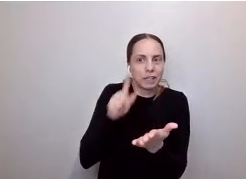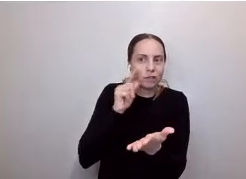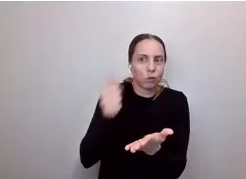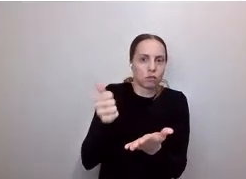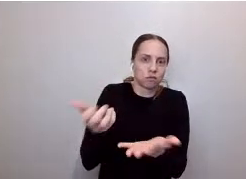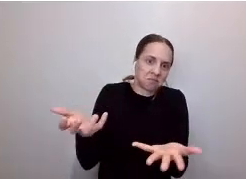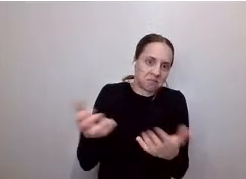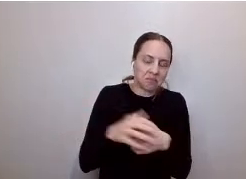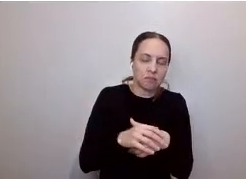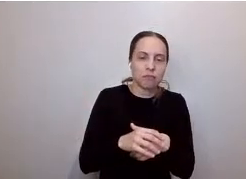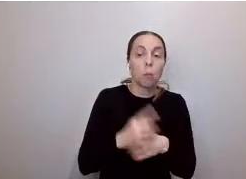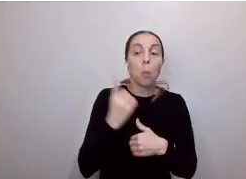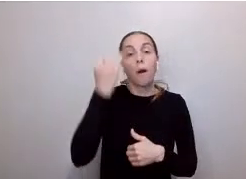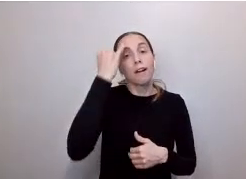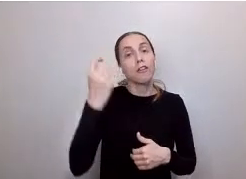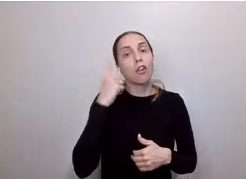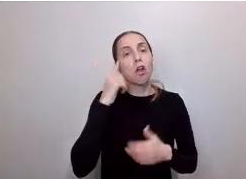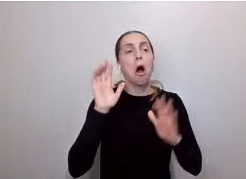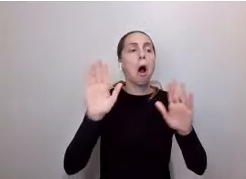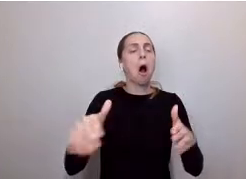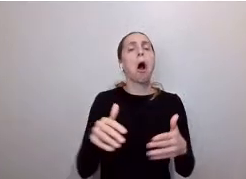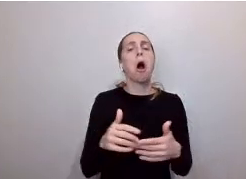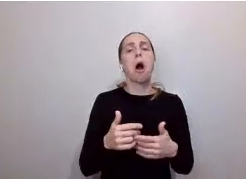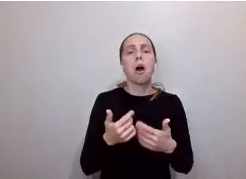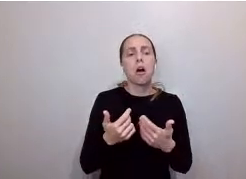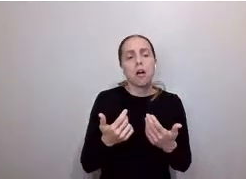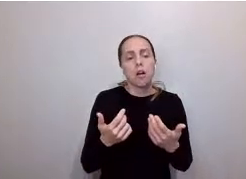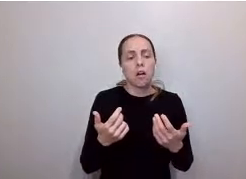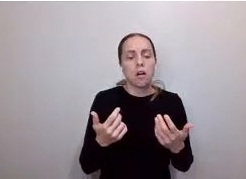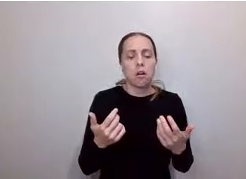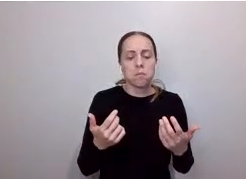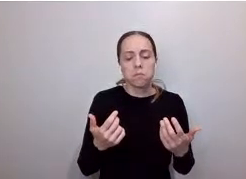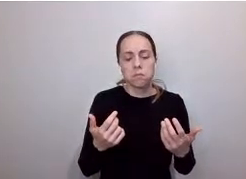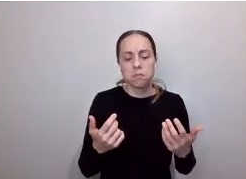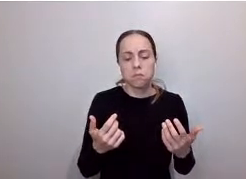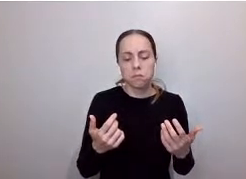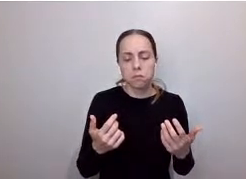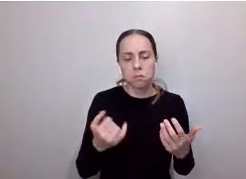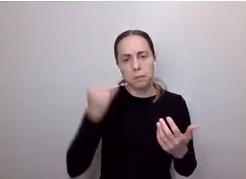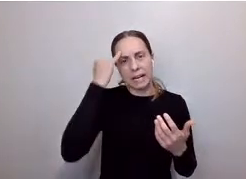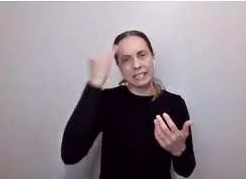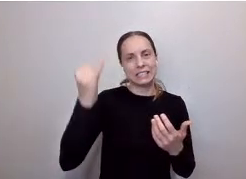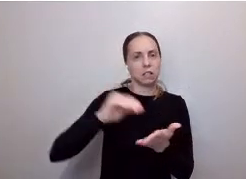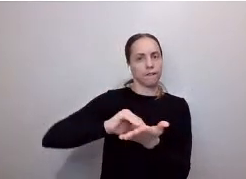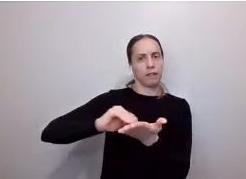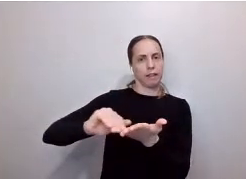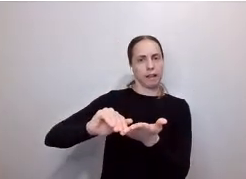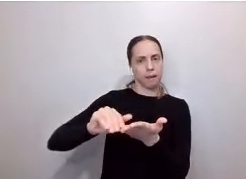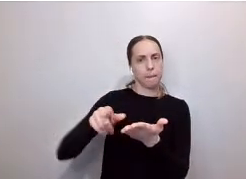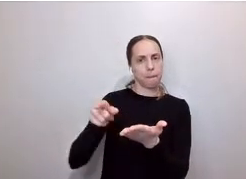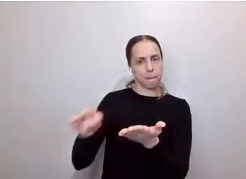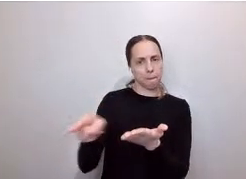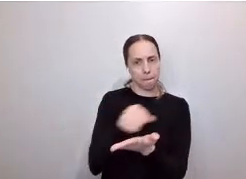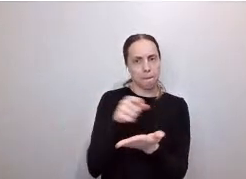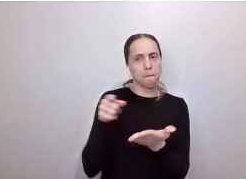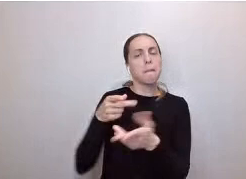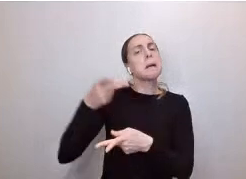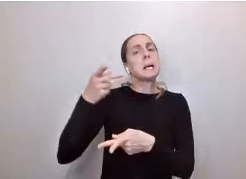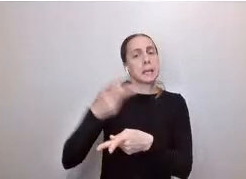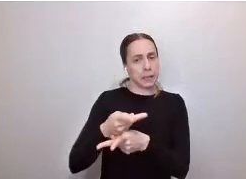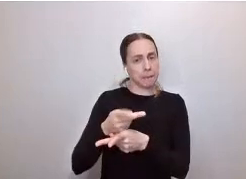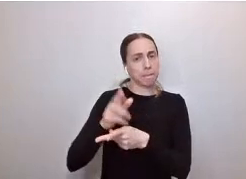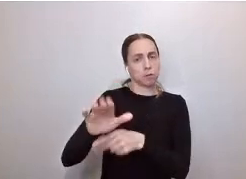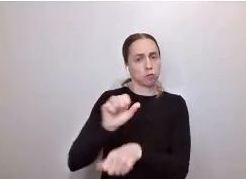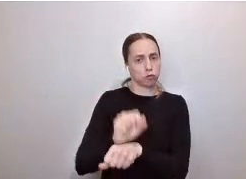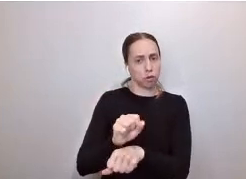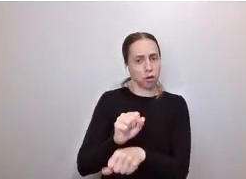we eliminate the idea of laying these folks off, we keep them on board, and then we also claim back the